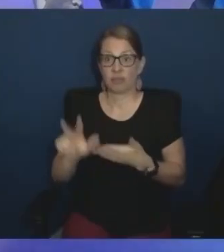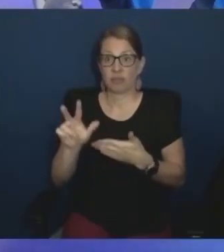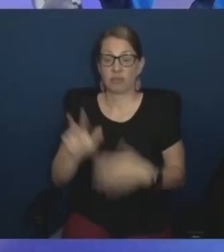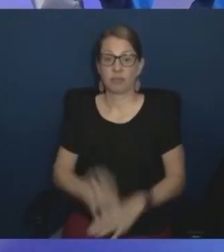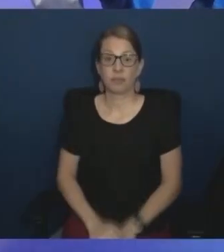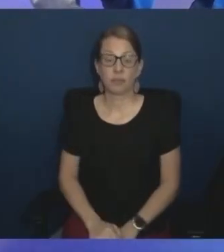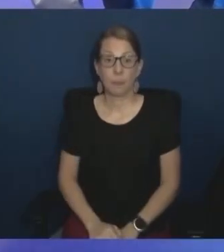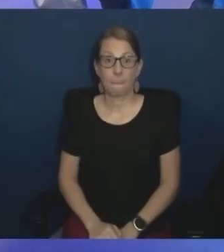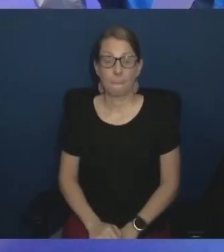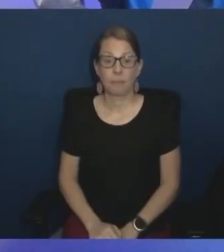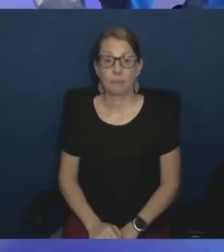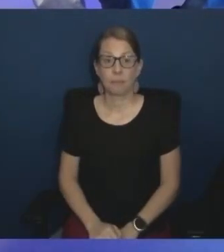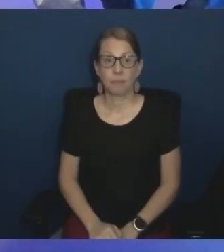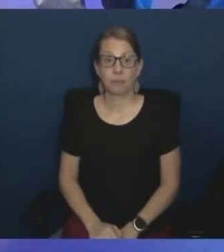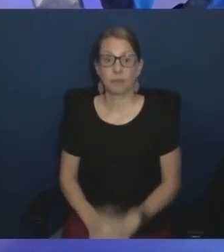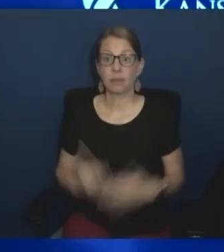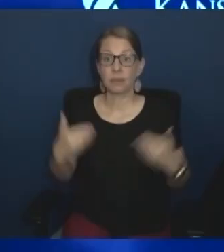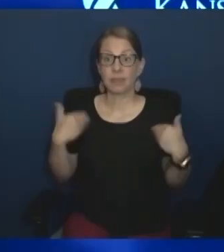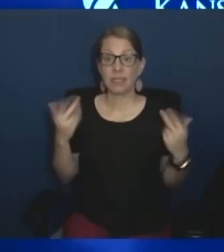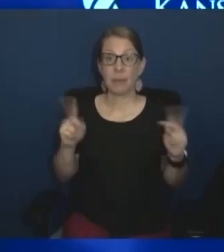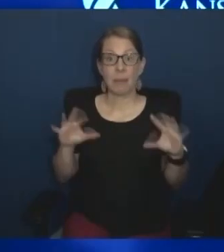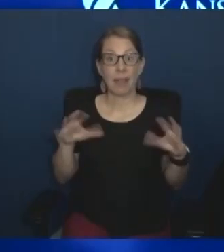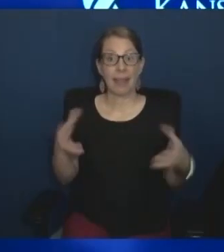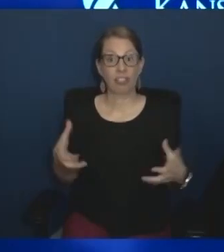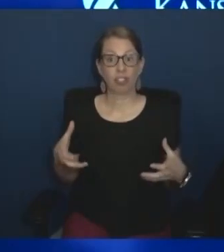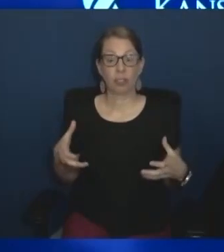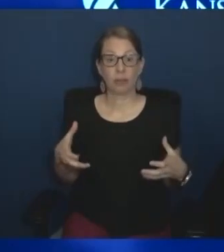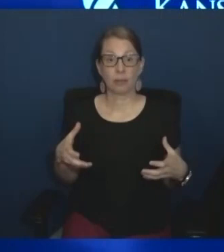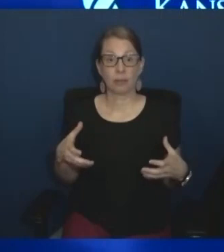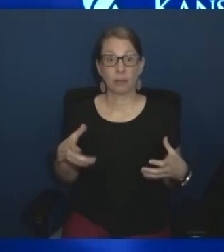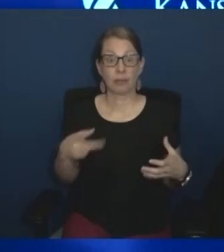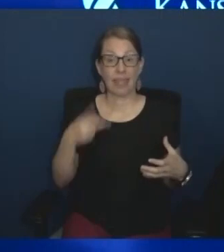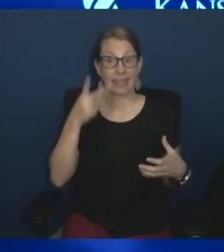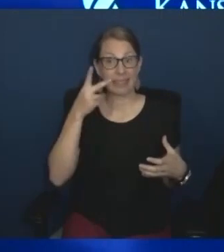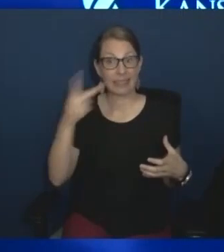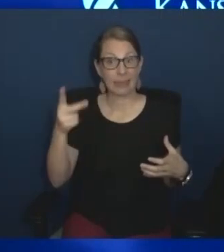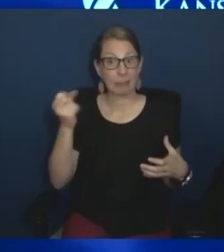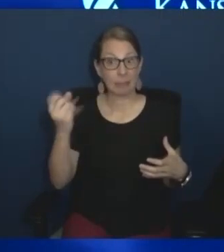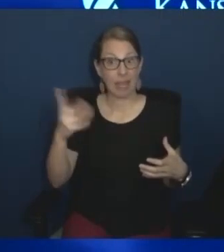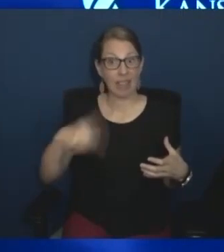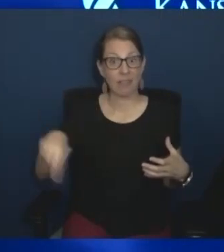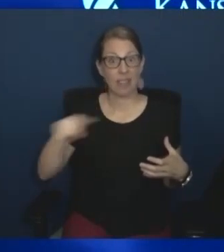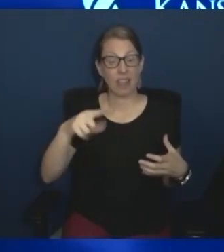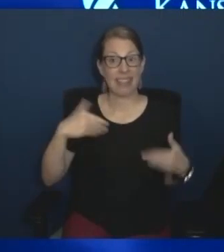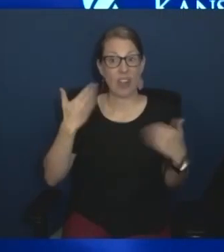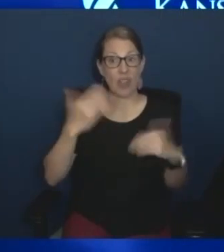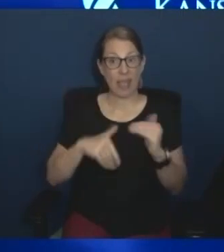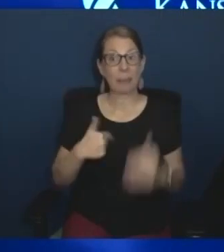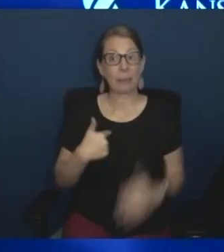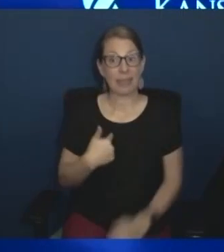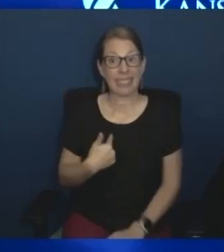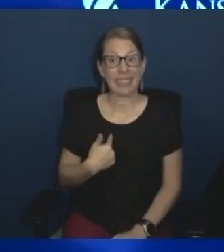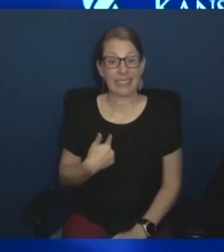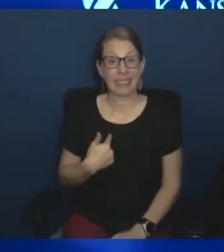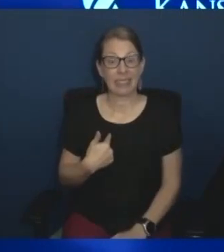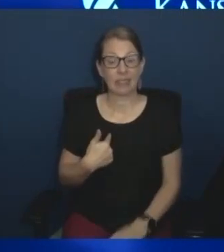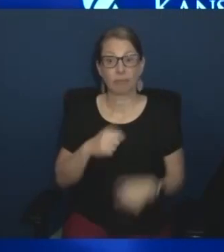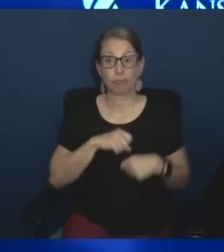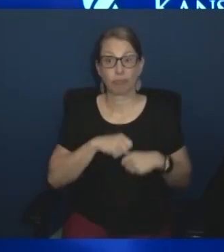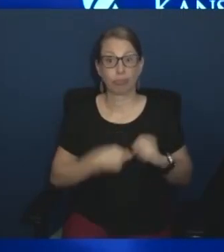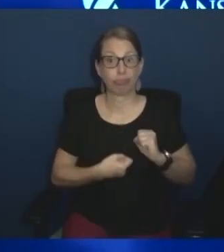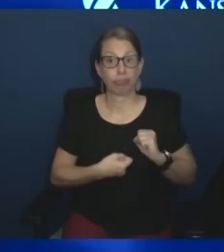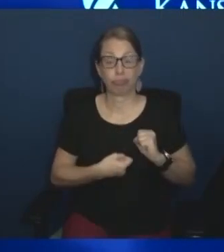This younger population, I see a lot of them, they're younger than me, and it breaks my heart.